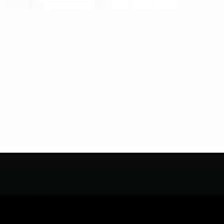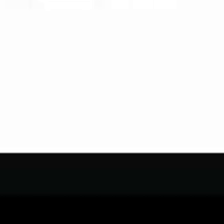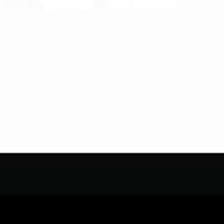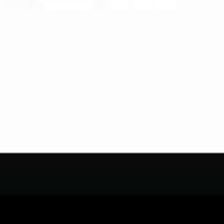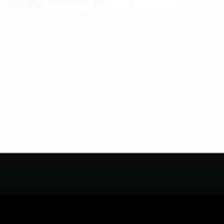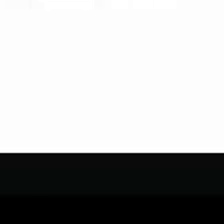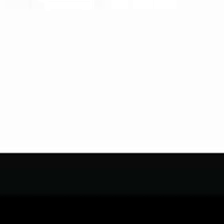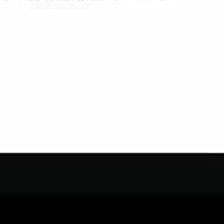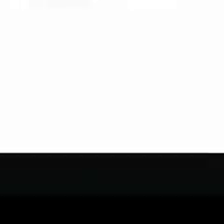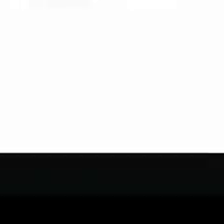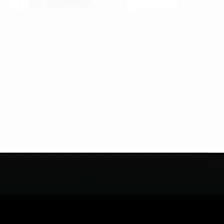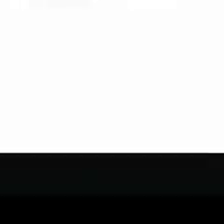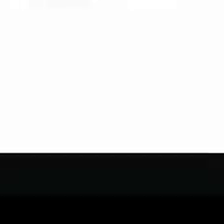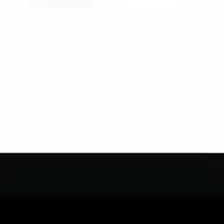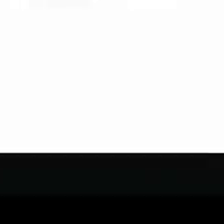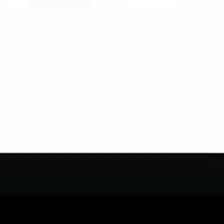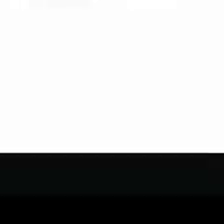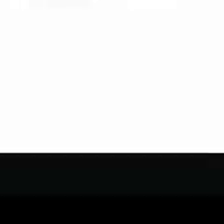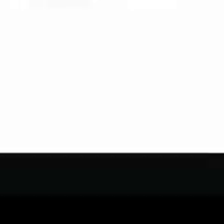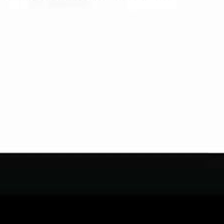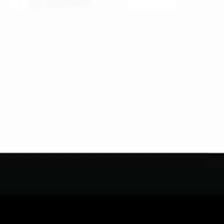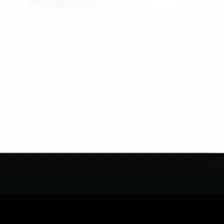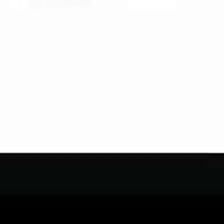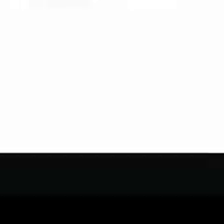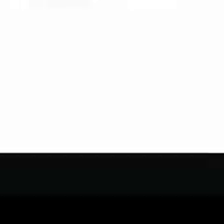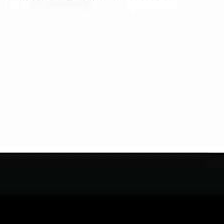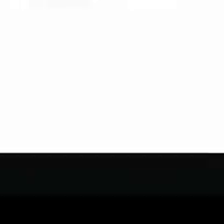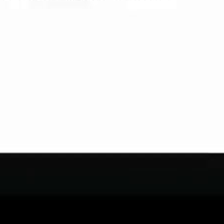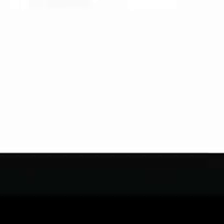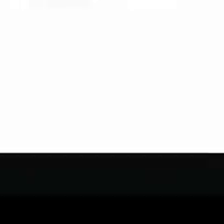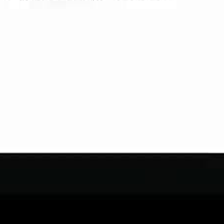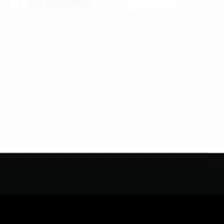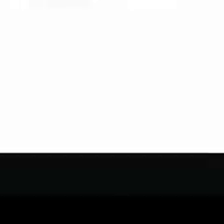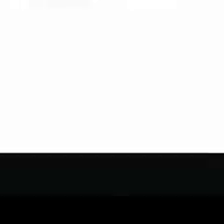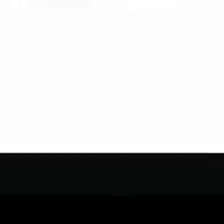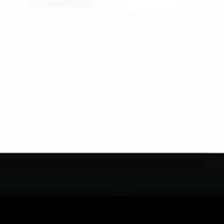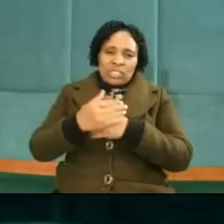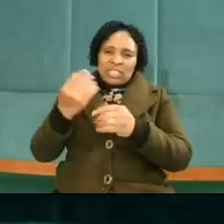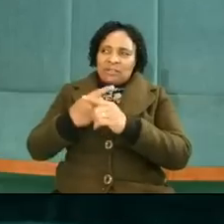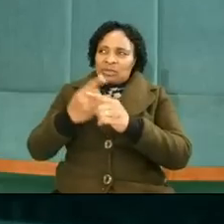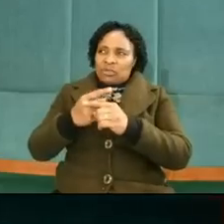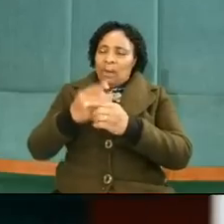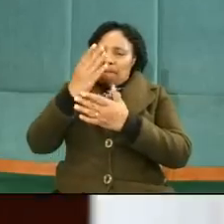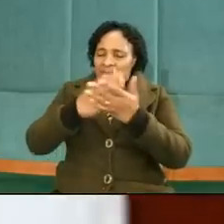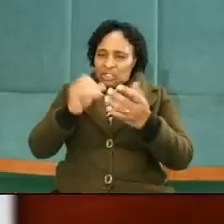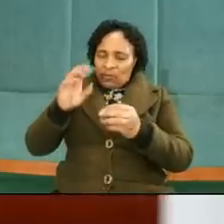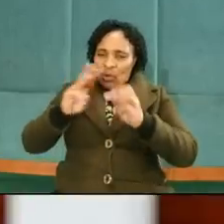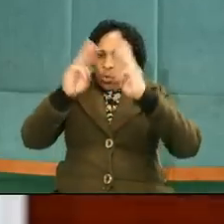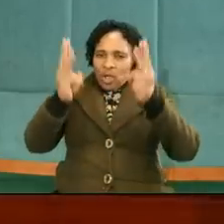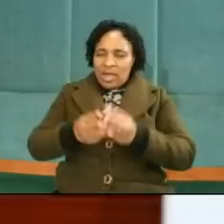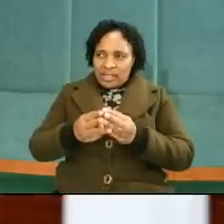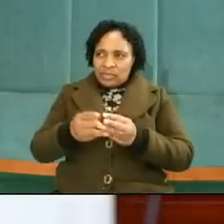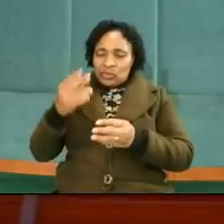it, over and over. Then he says more than that, there'll be earthquakes. We talked about that yesterday morning in different parts of the